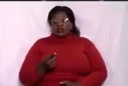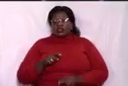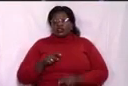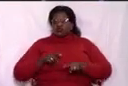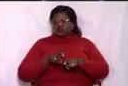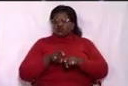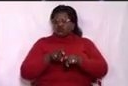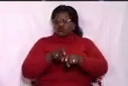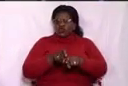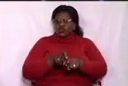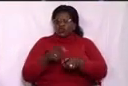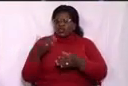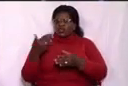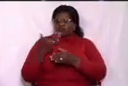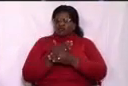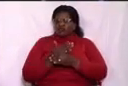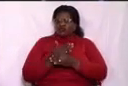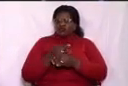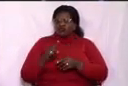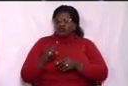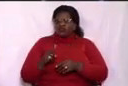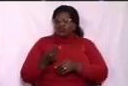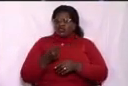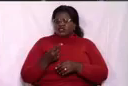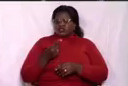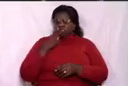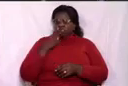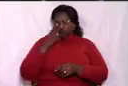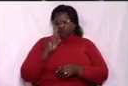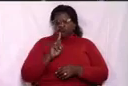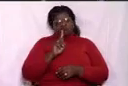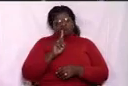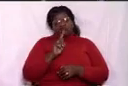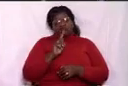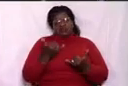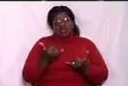see exploding in the next 1 to 5 years?